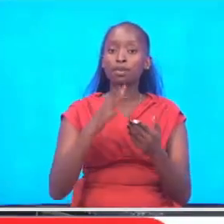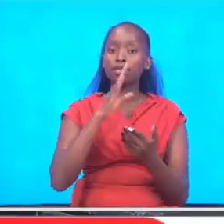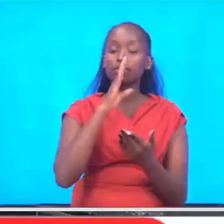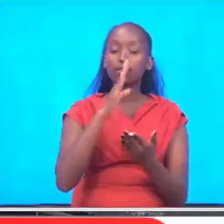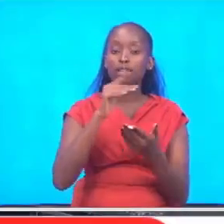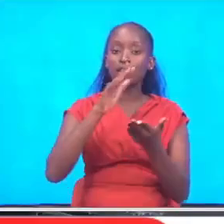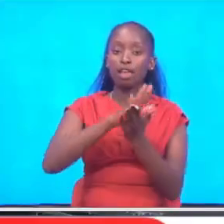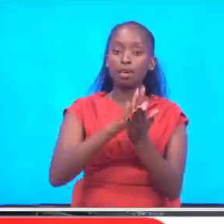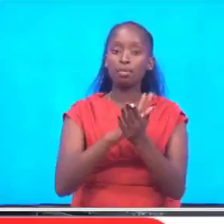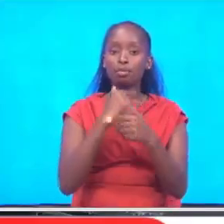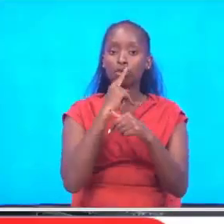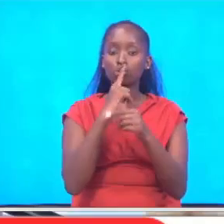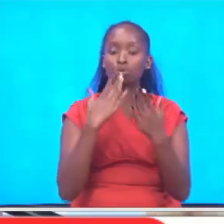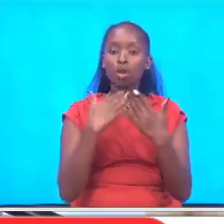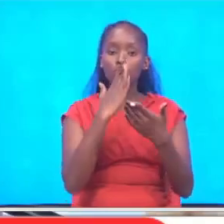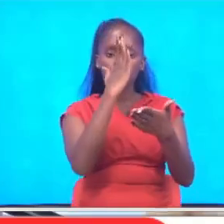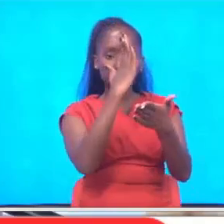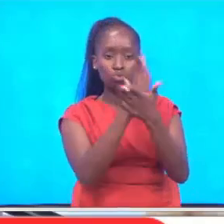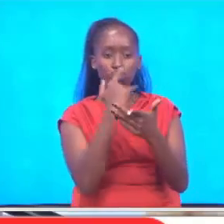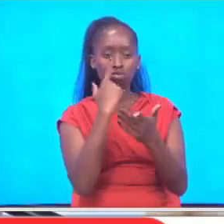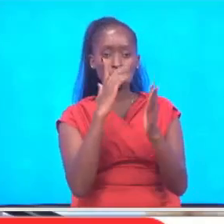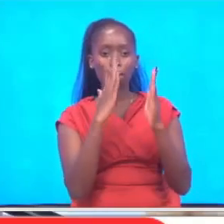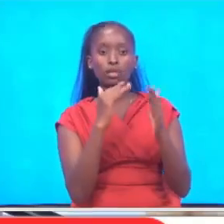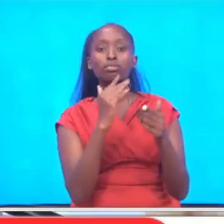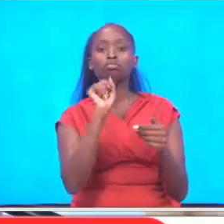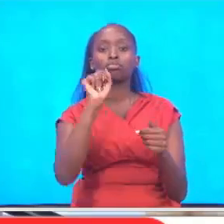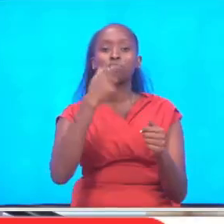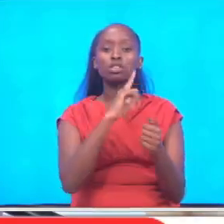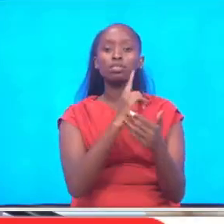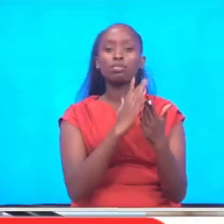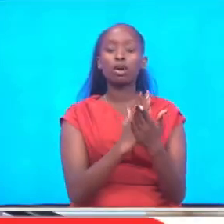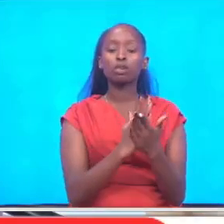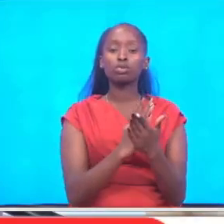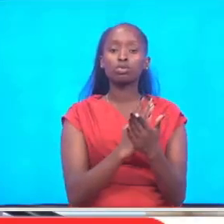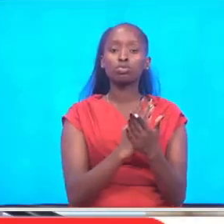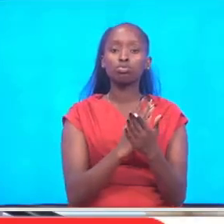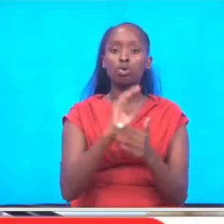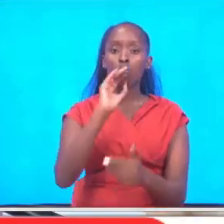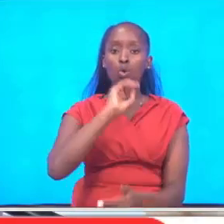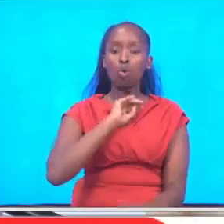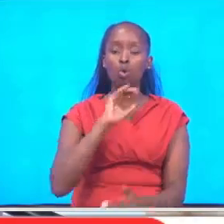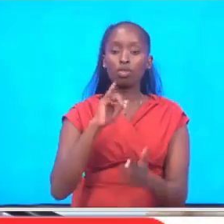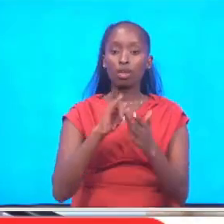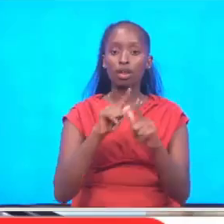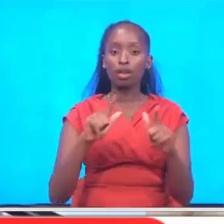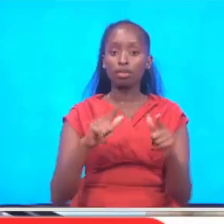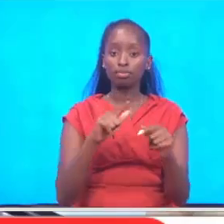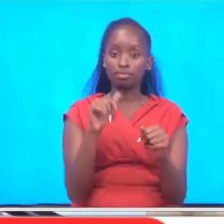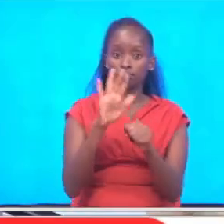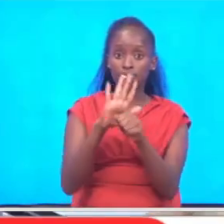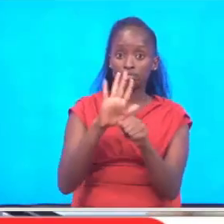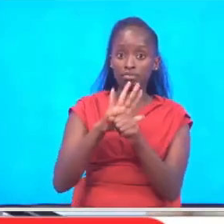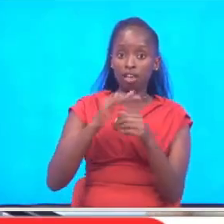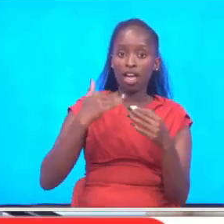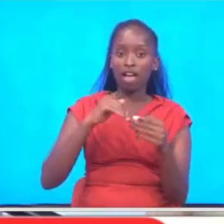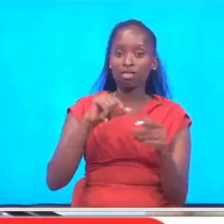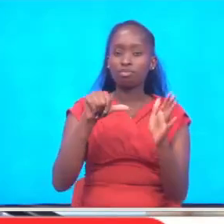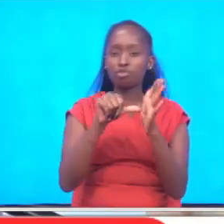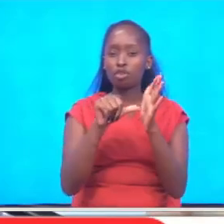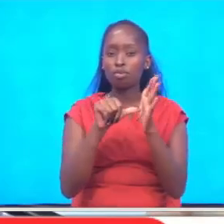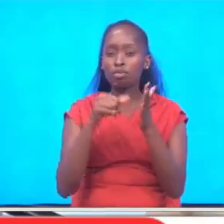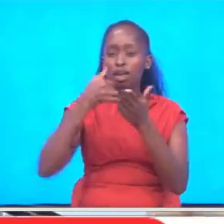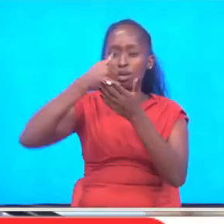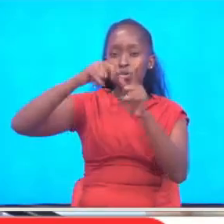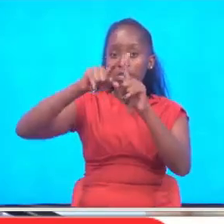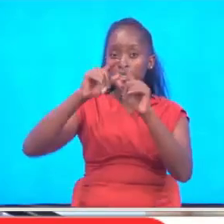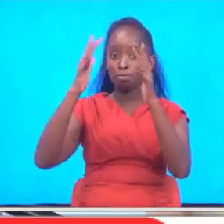ya ardhi haswa mijini. See that we are having serious problems, and especially the small towns, including the big towns, because